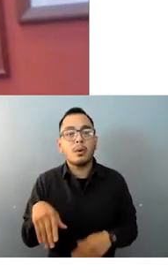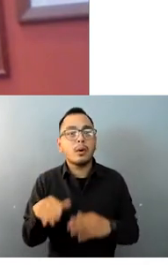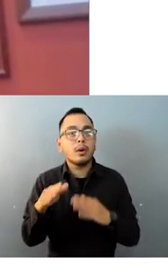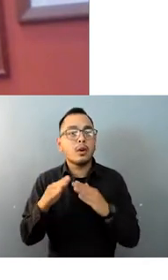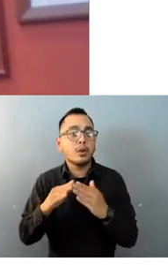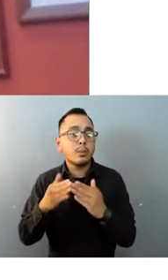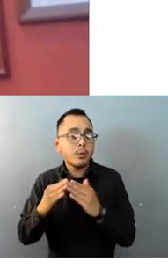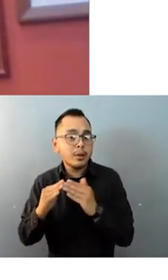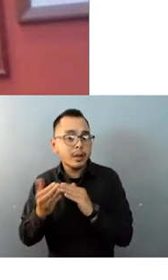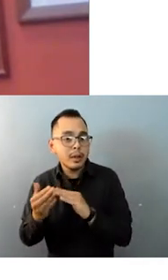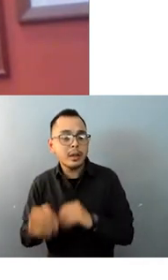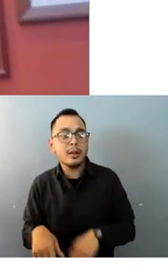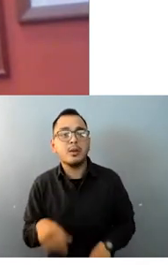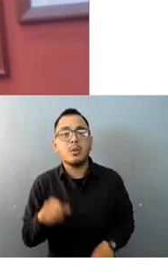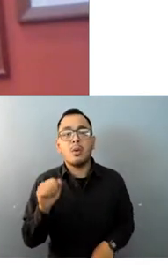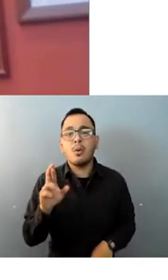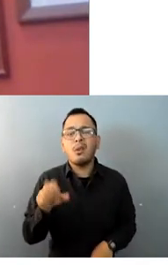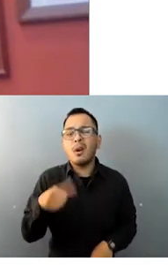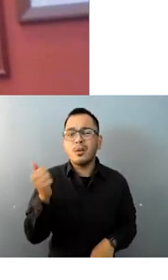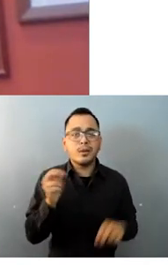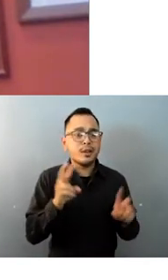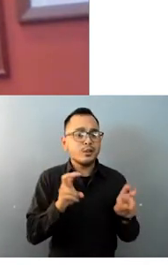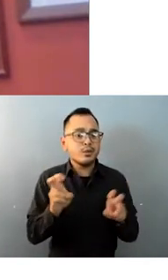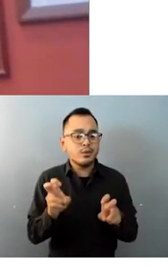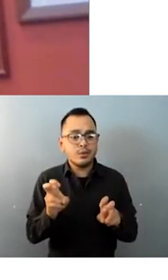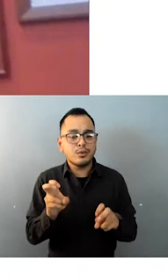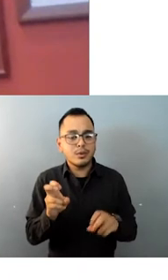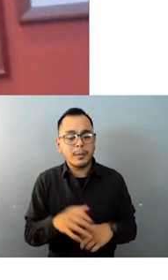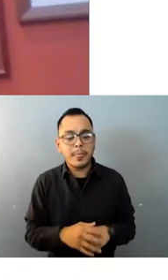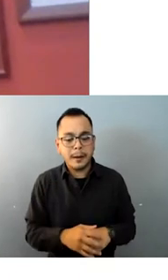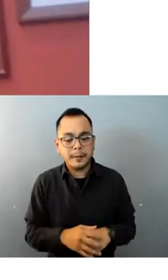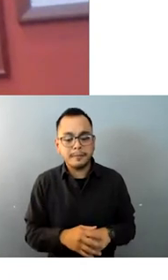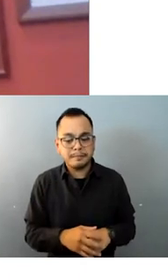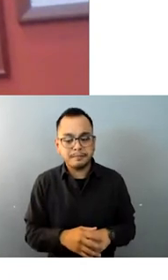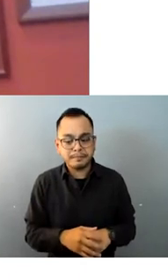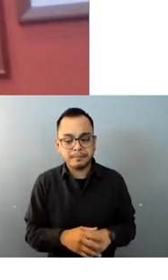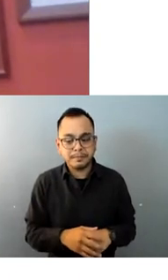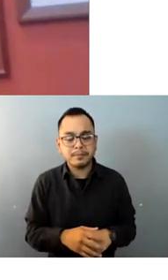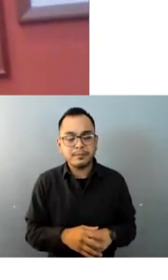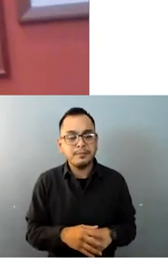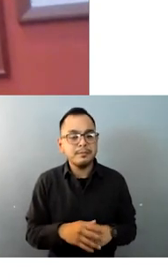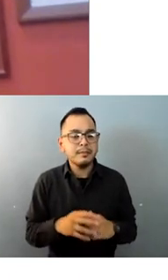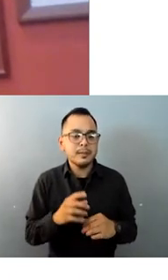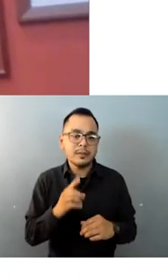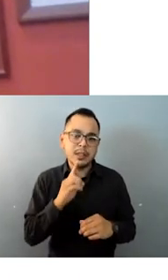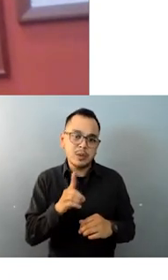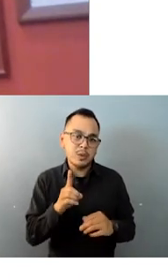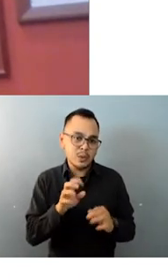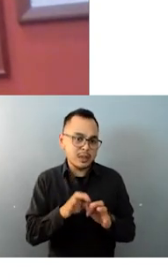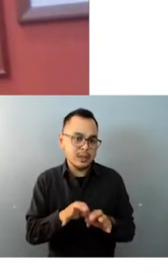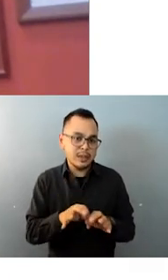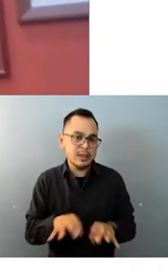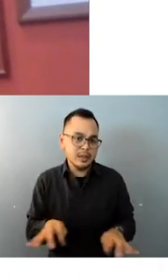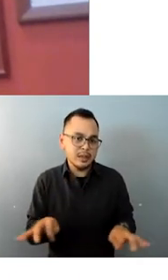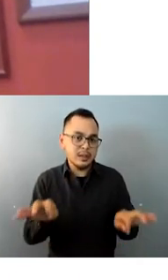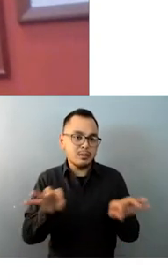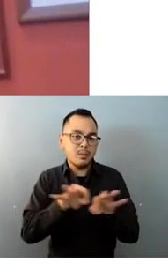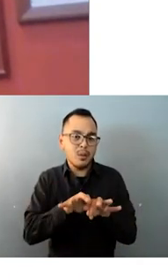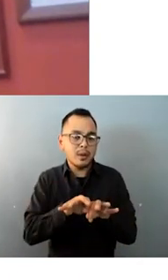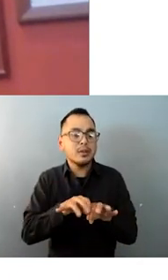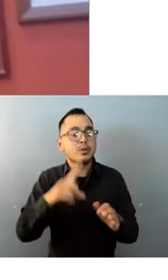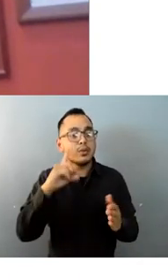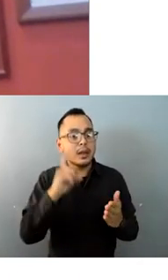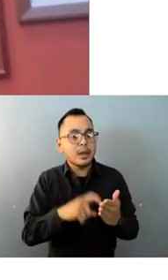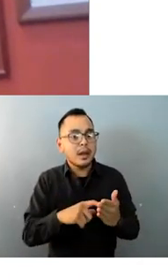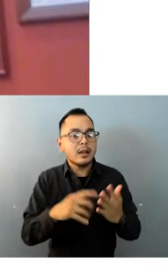community, or some of the other issues we're going to talk about, it's critically important to recognize